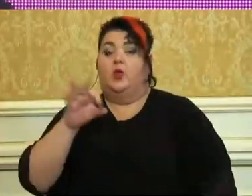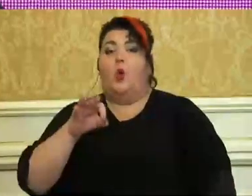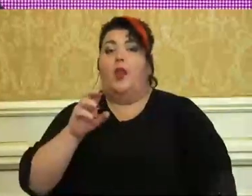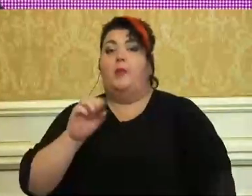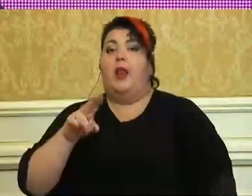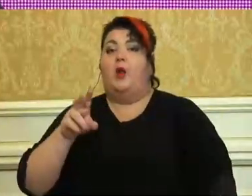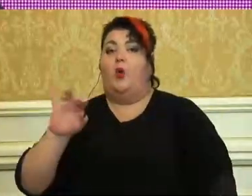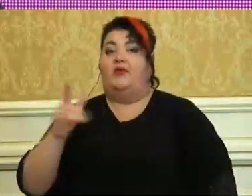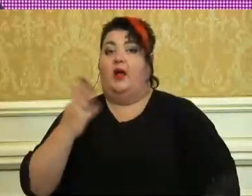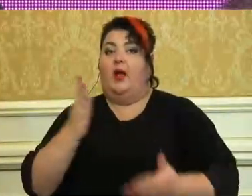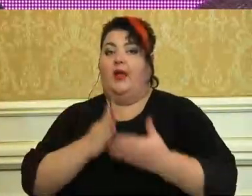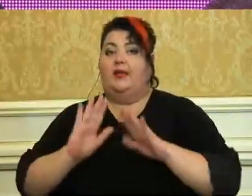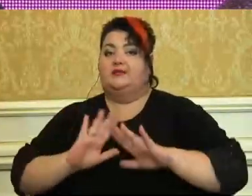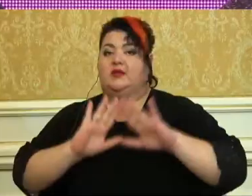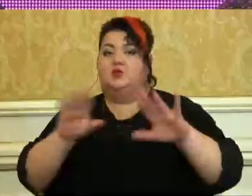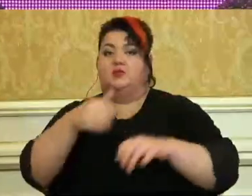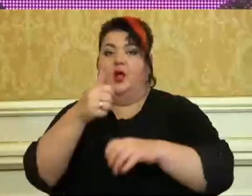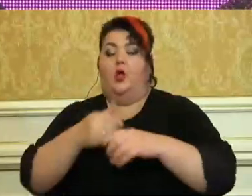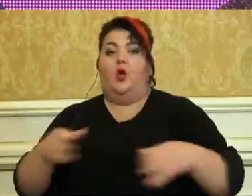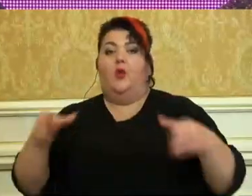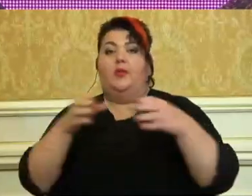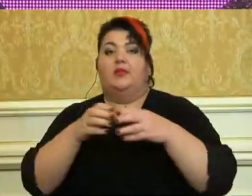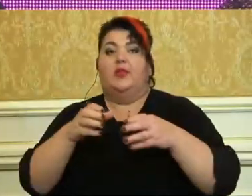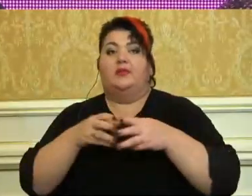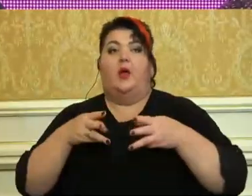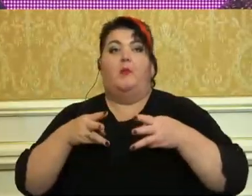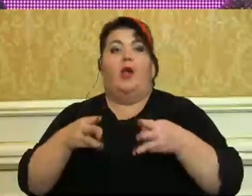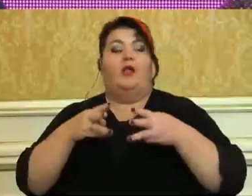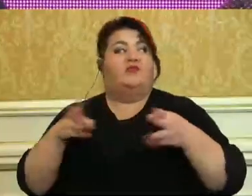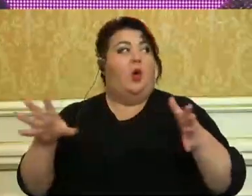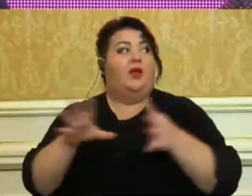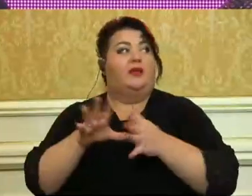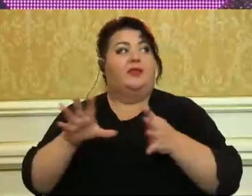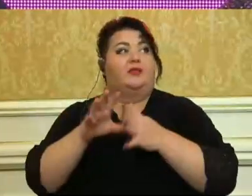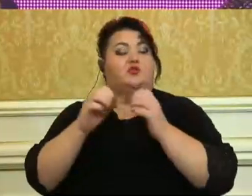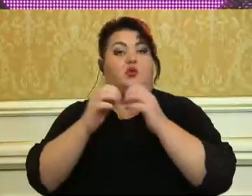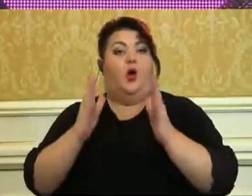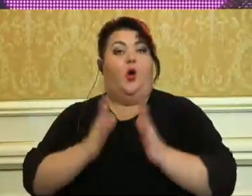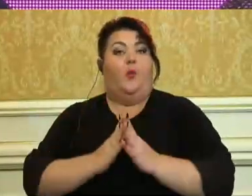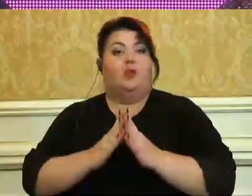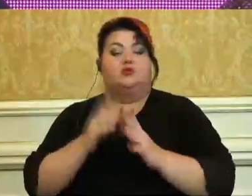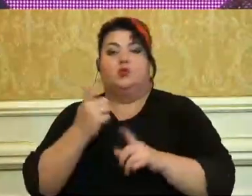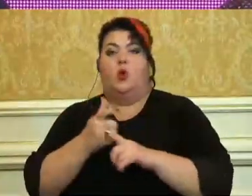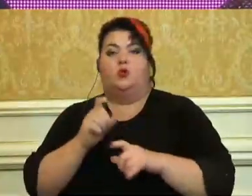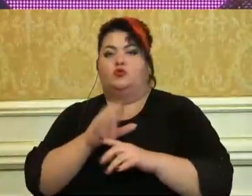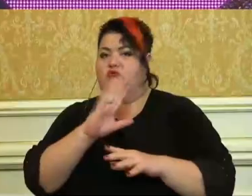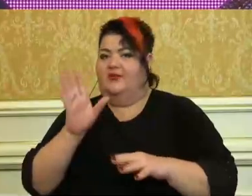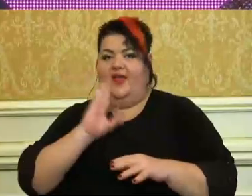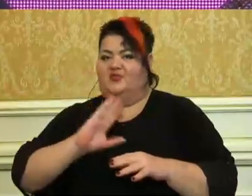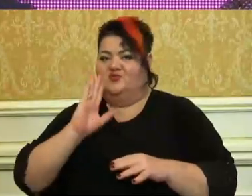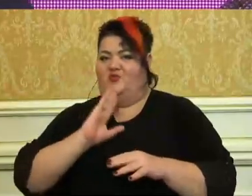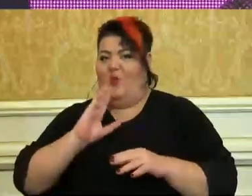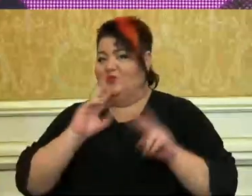of parliament, Mrs. Olga Bielkova, member of the parliament, deputy chairperson of the Committee on the Fuel and Energy